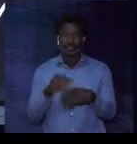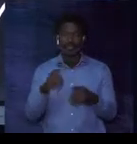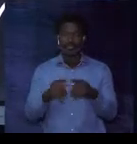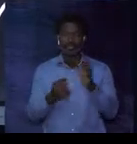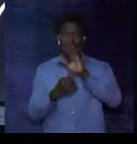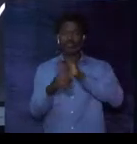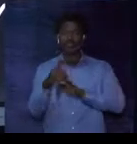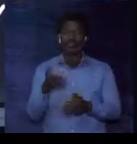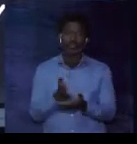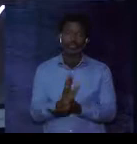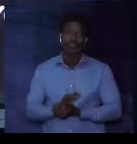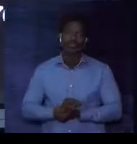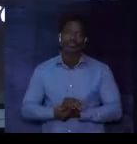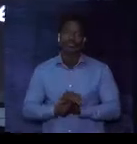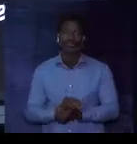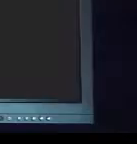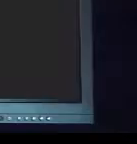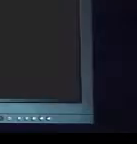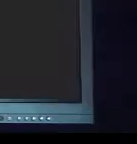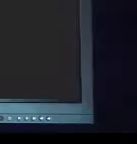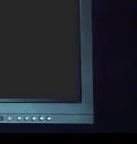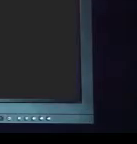show you the correct writing.